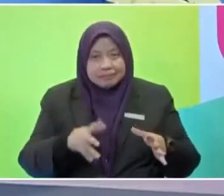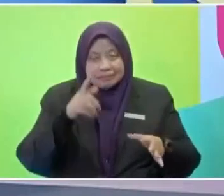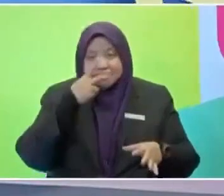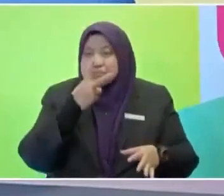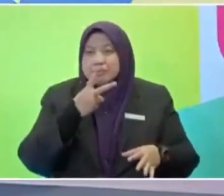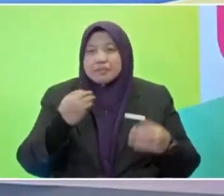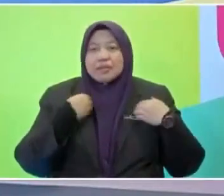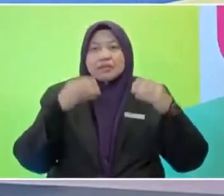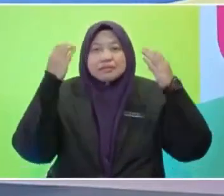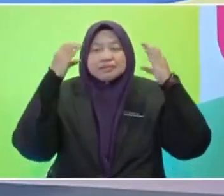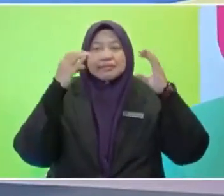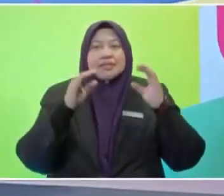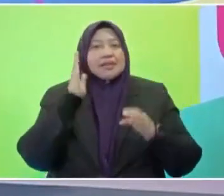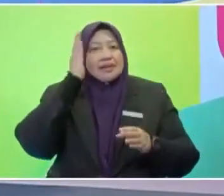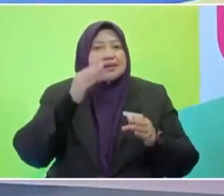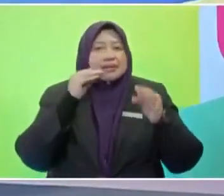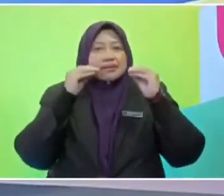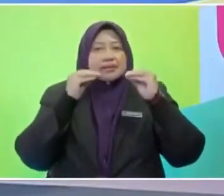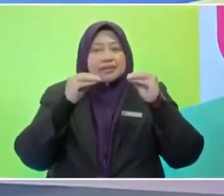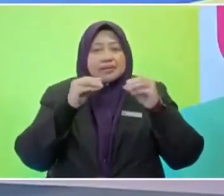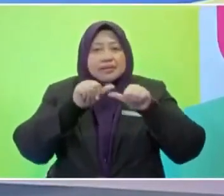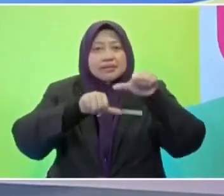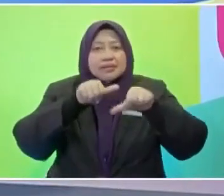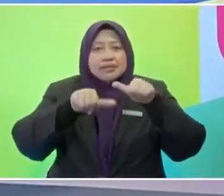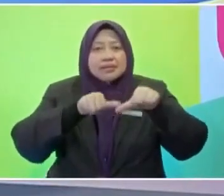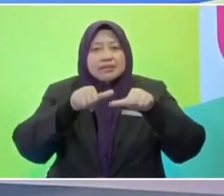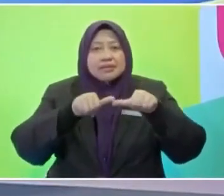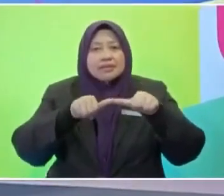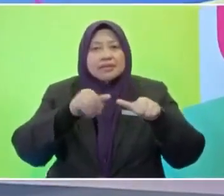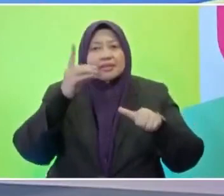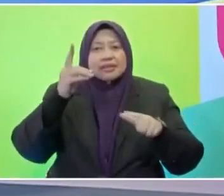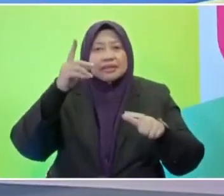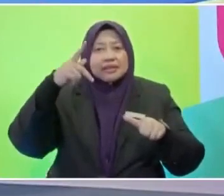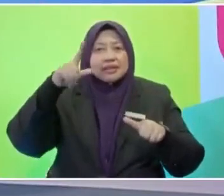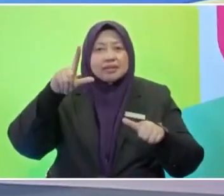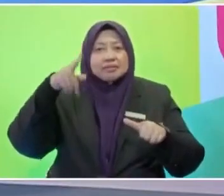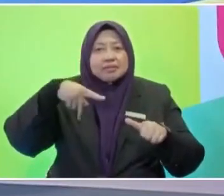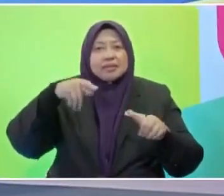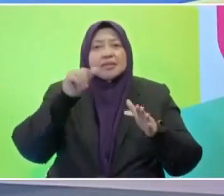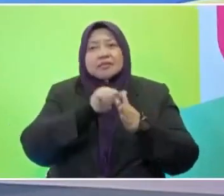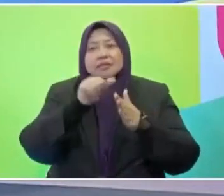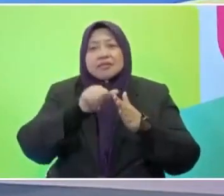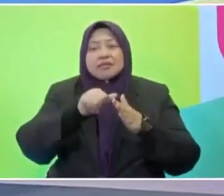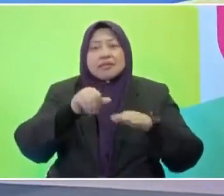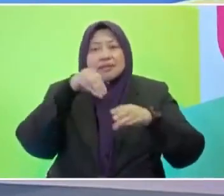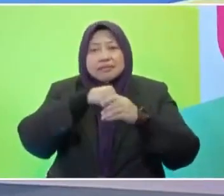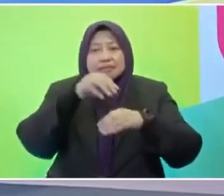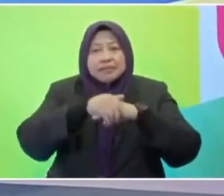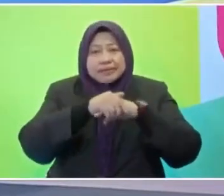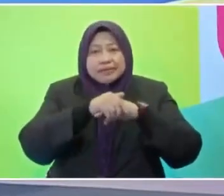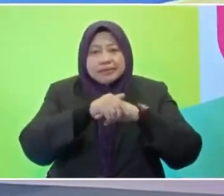teacher. He's going to be teaching us the subject Science DLP or Dual Language Program. But before we get